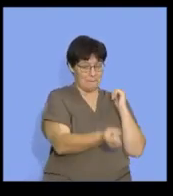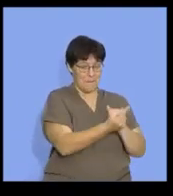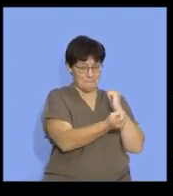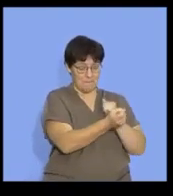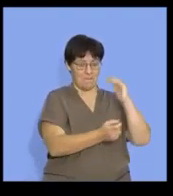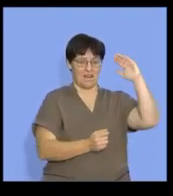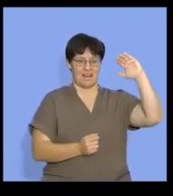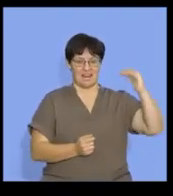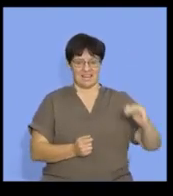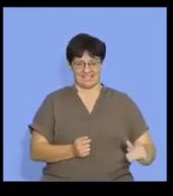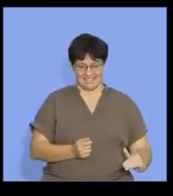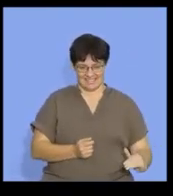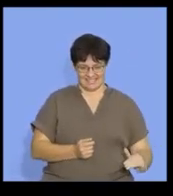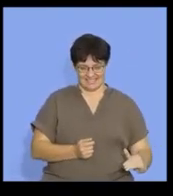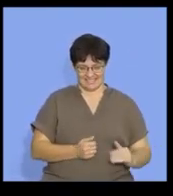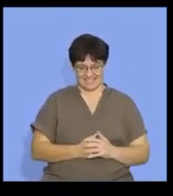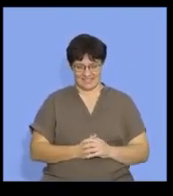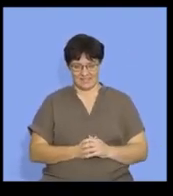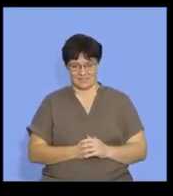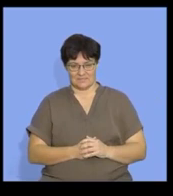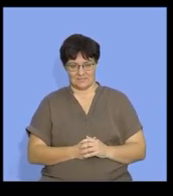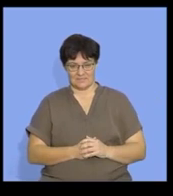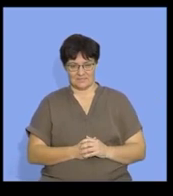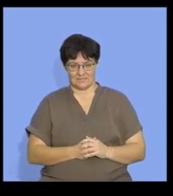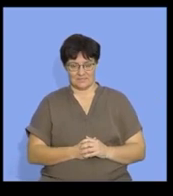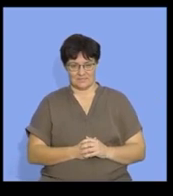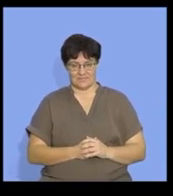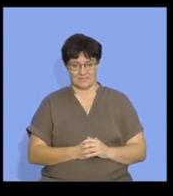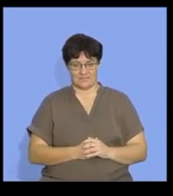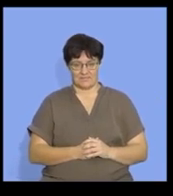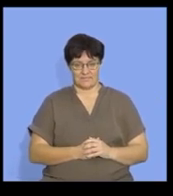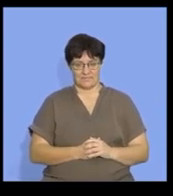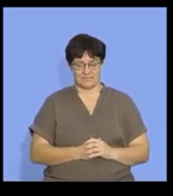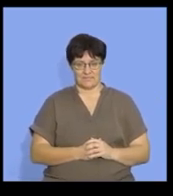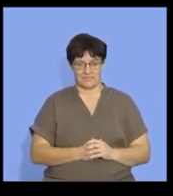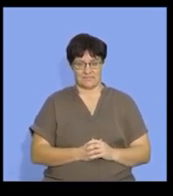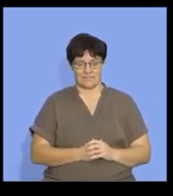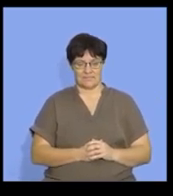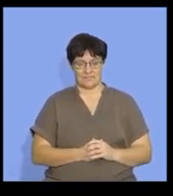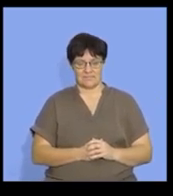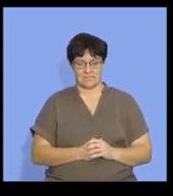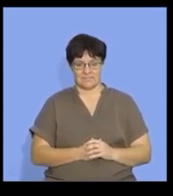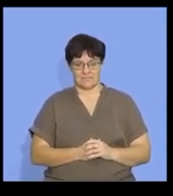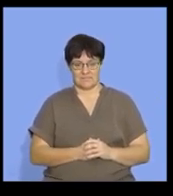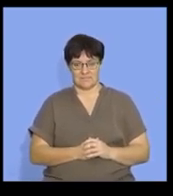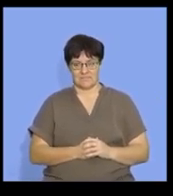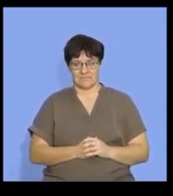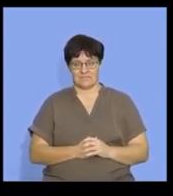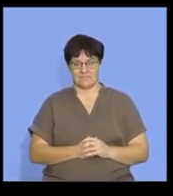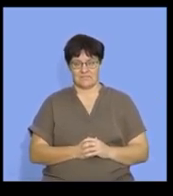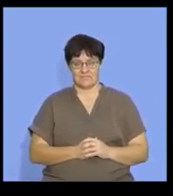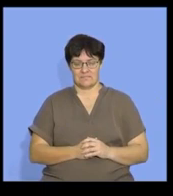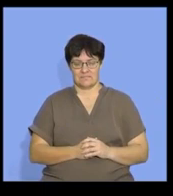number of cases of whooping cough,